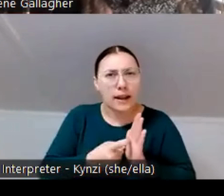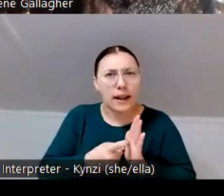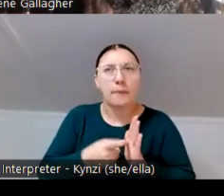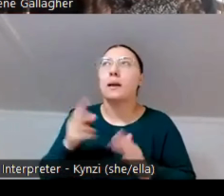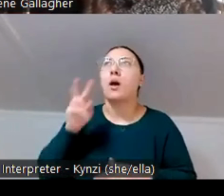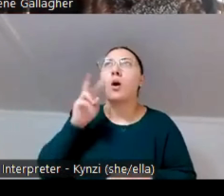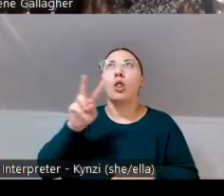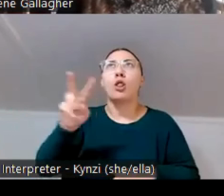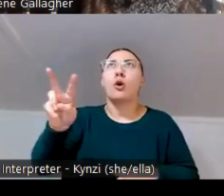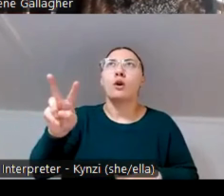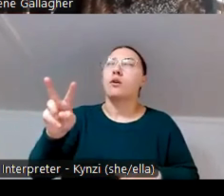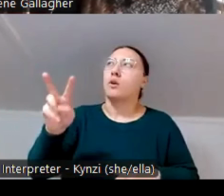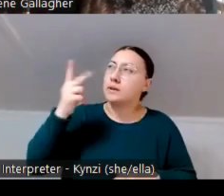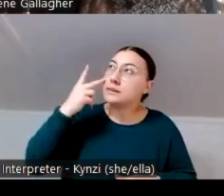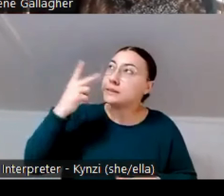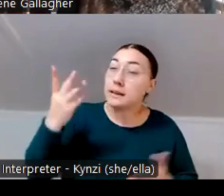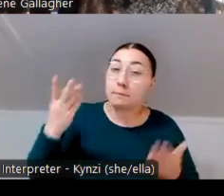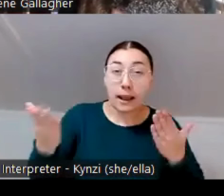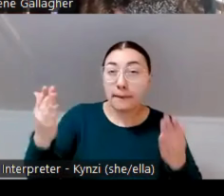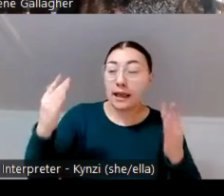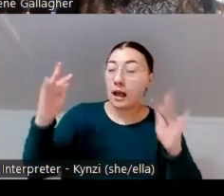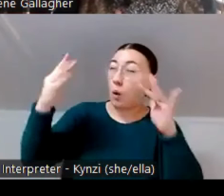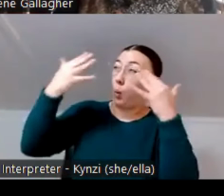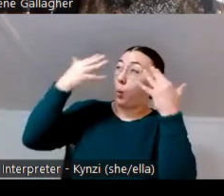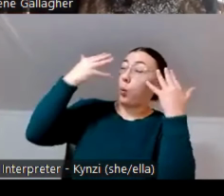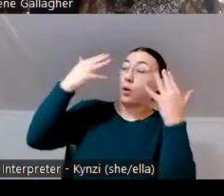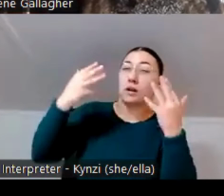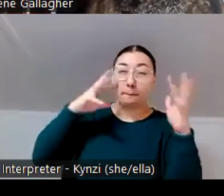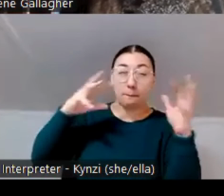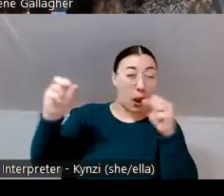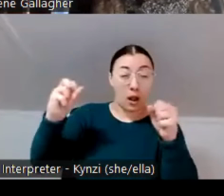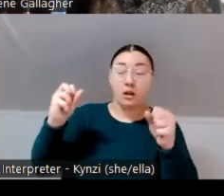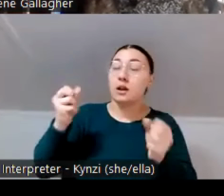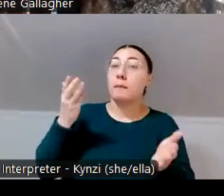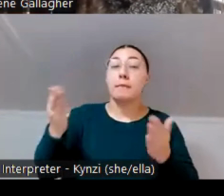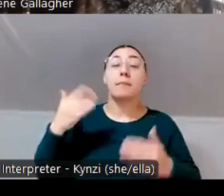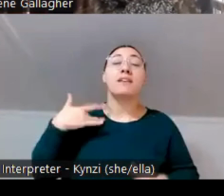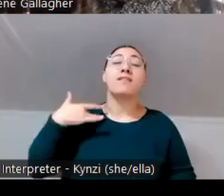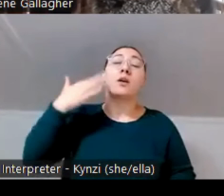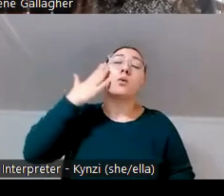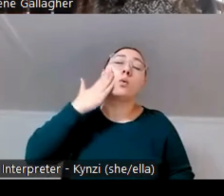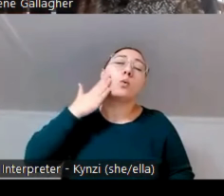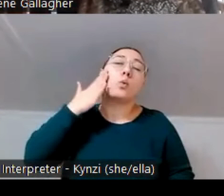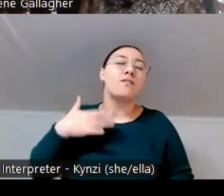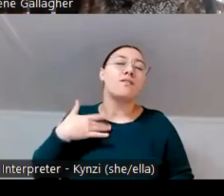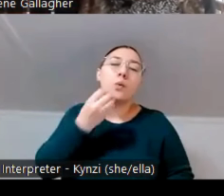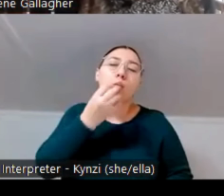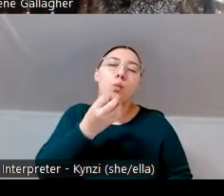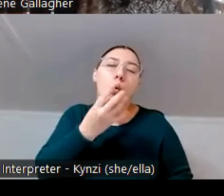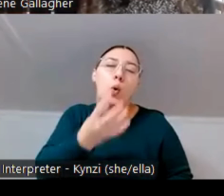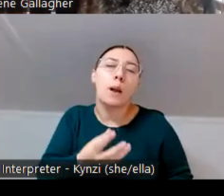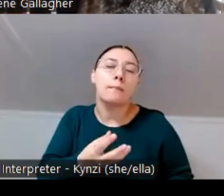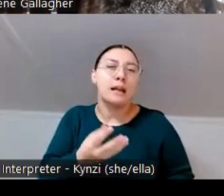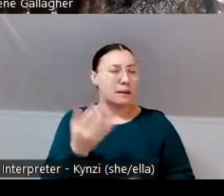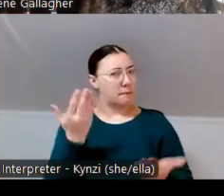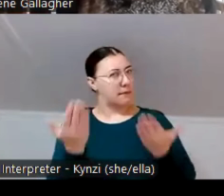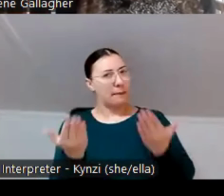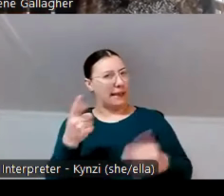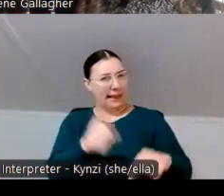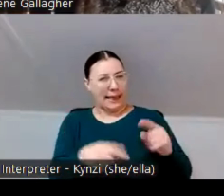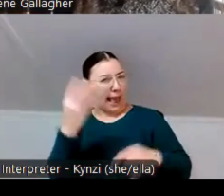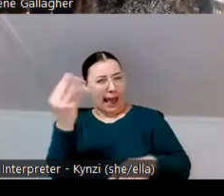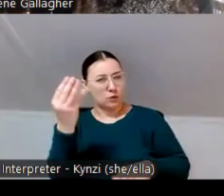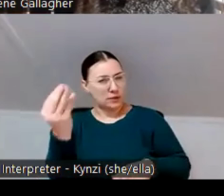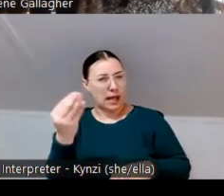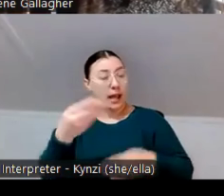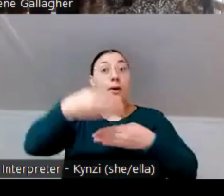body. But if you can't get outside, maybe you could go to the window and see the light outside or see